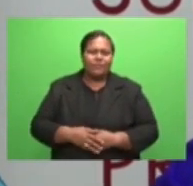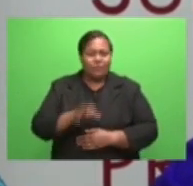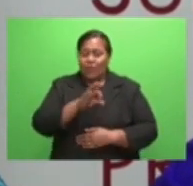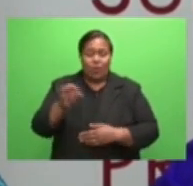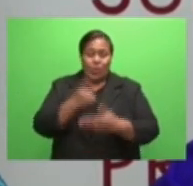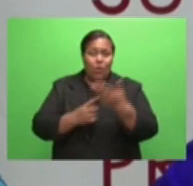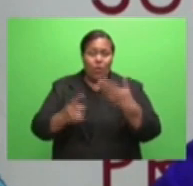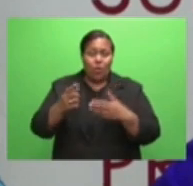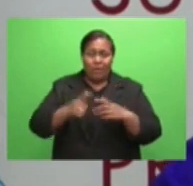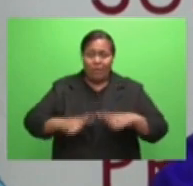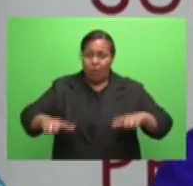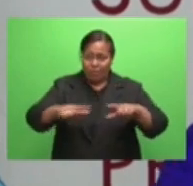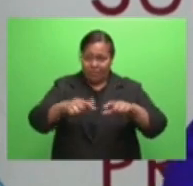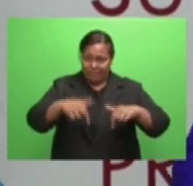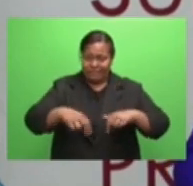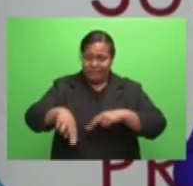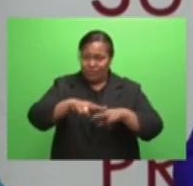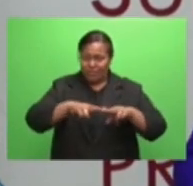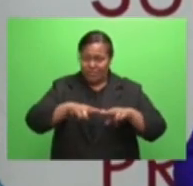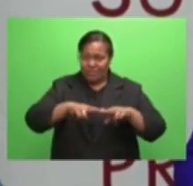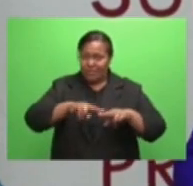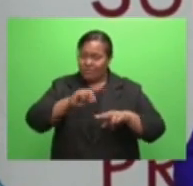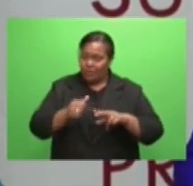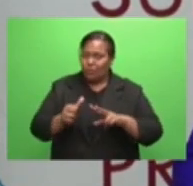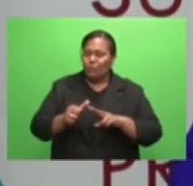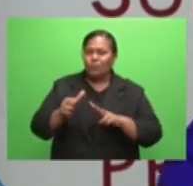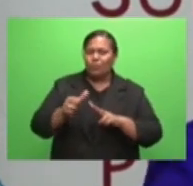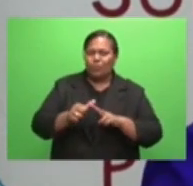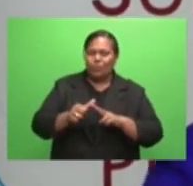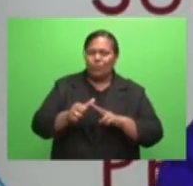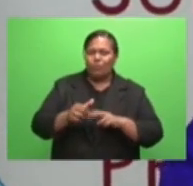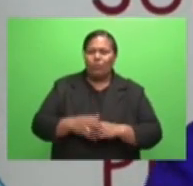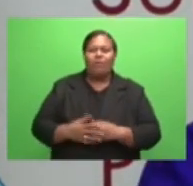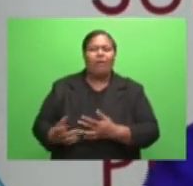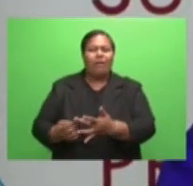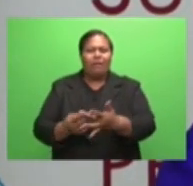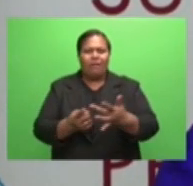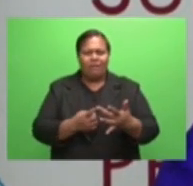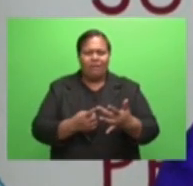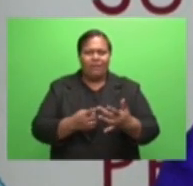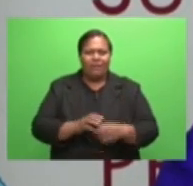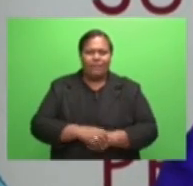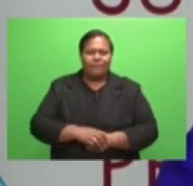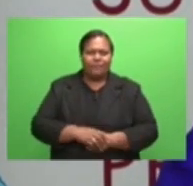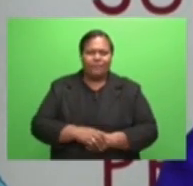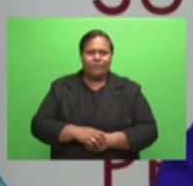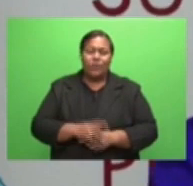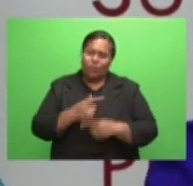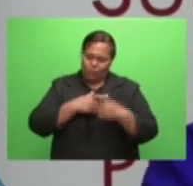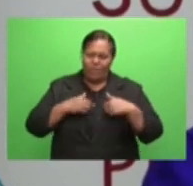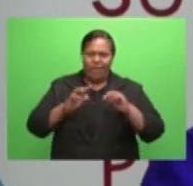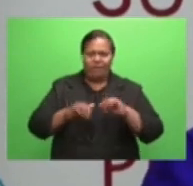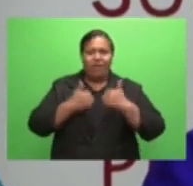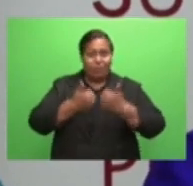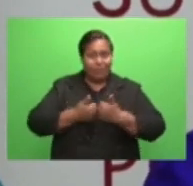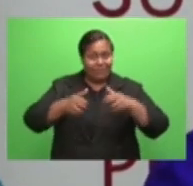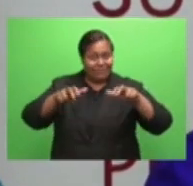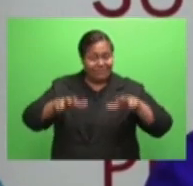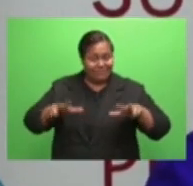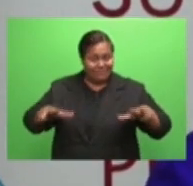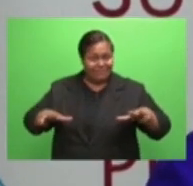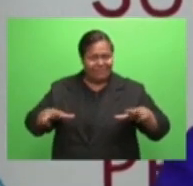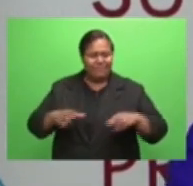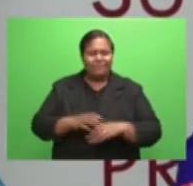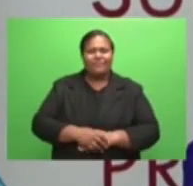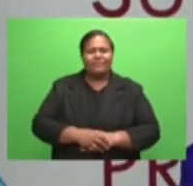local composers, it is for the, because of reciprocal agreements that we have, FPRA